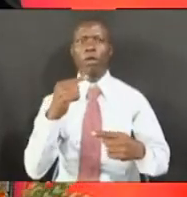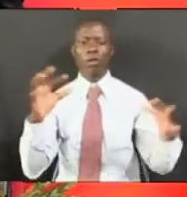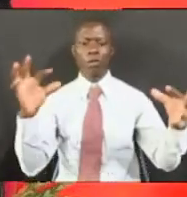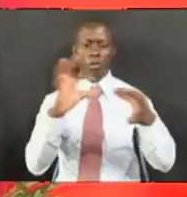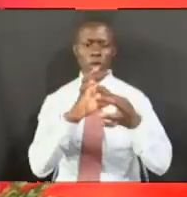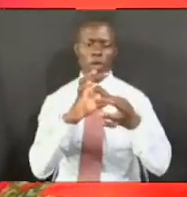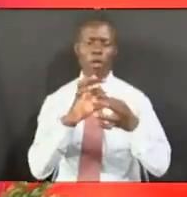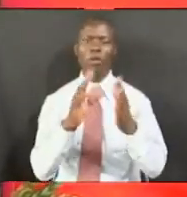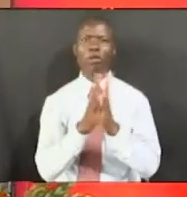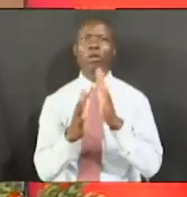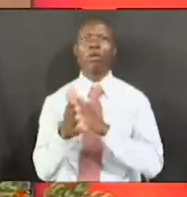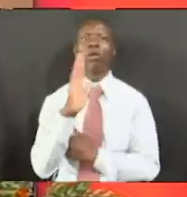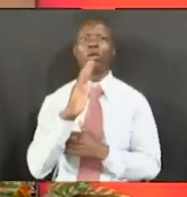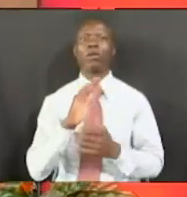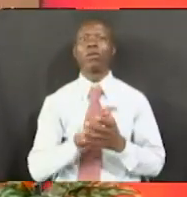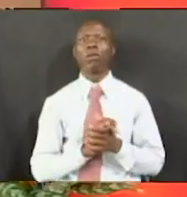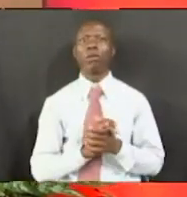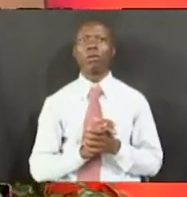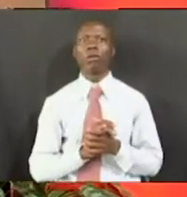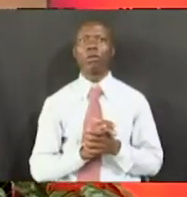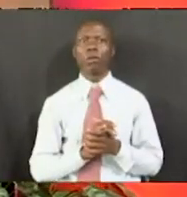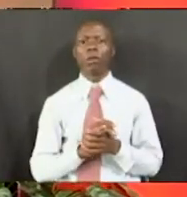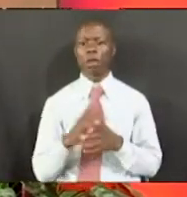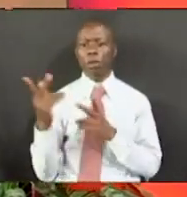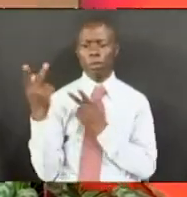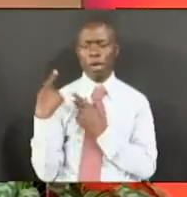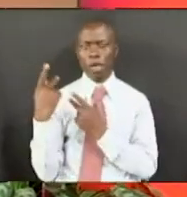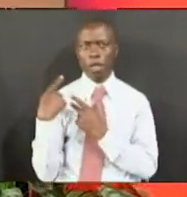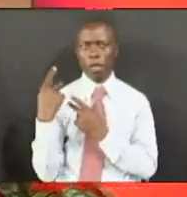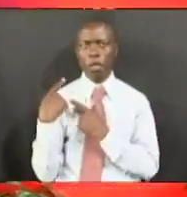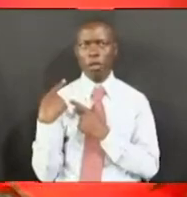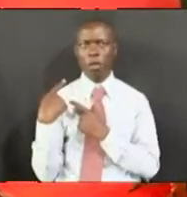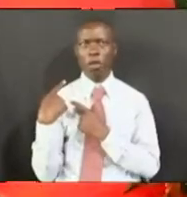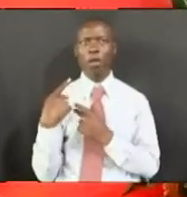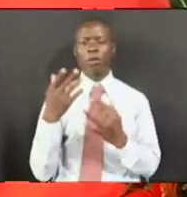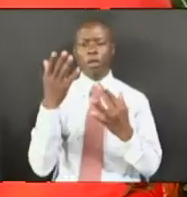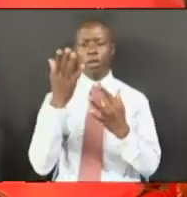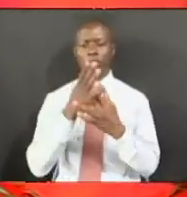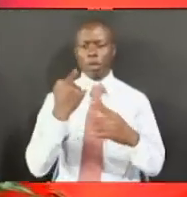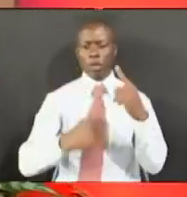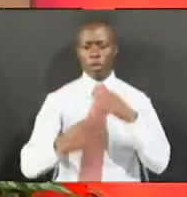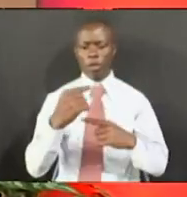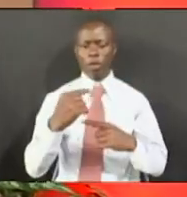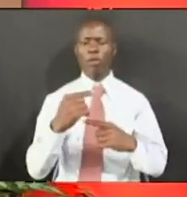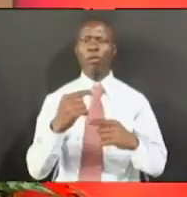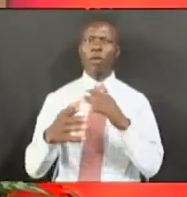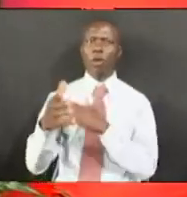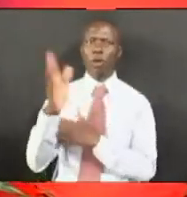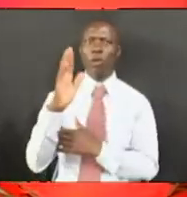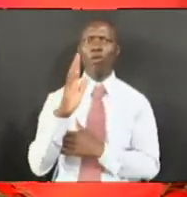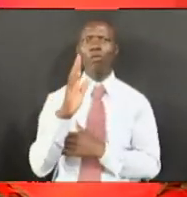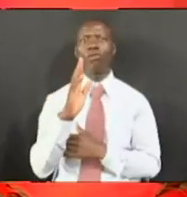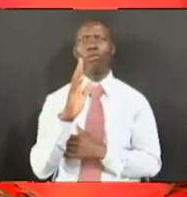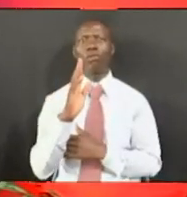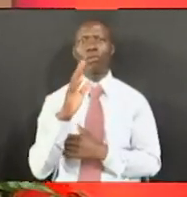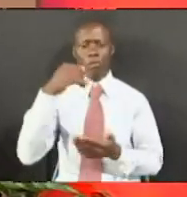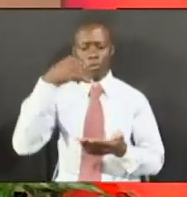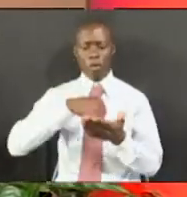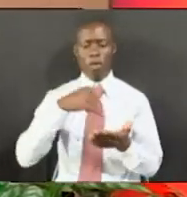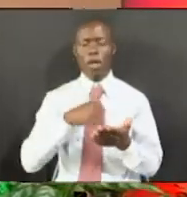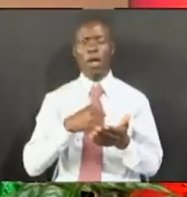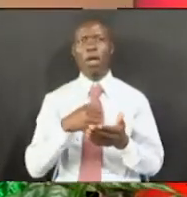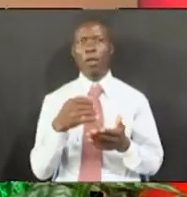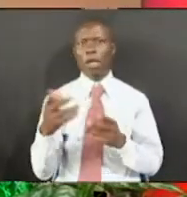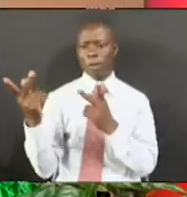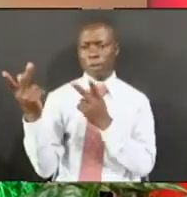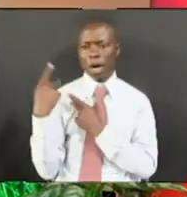with God. The partnership between a champion and God is so intact. This partnership is